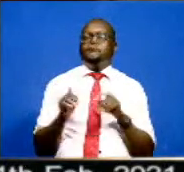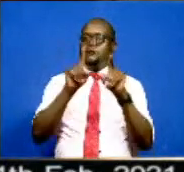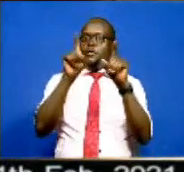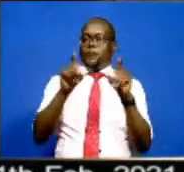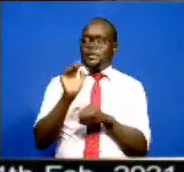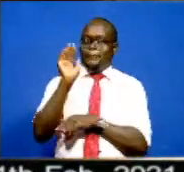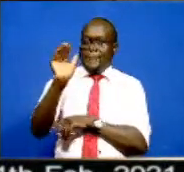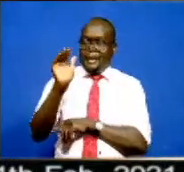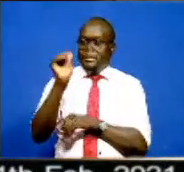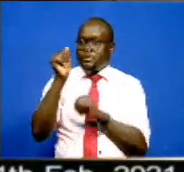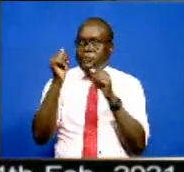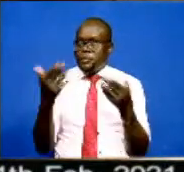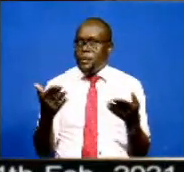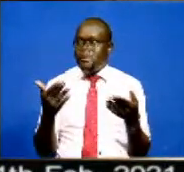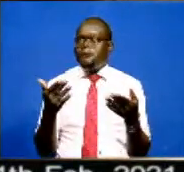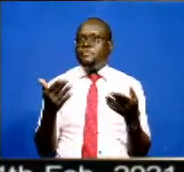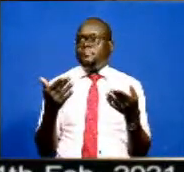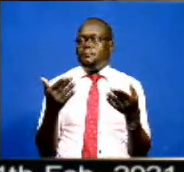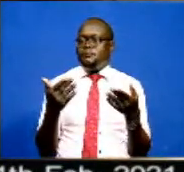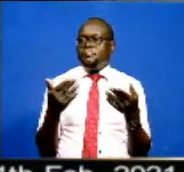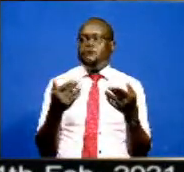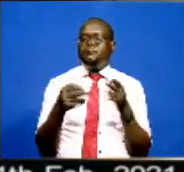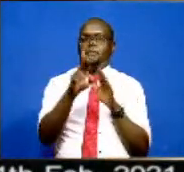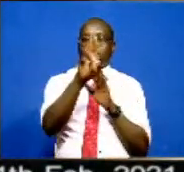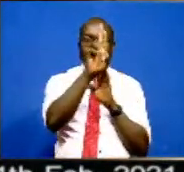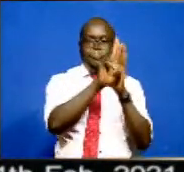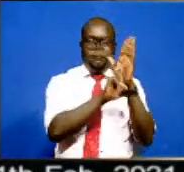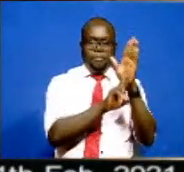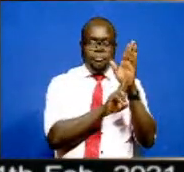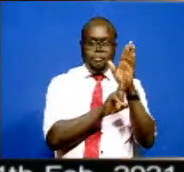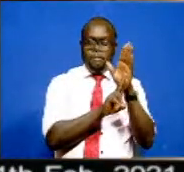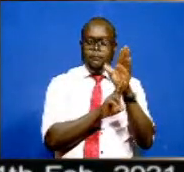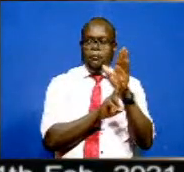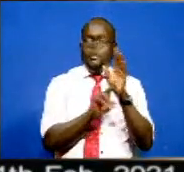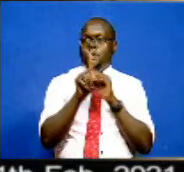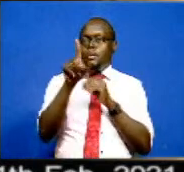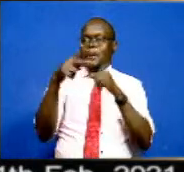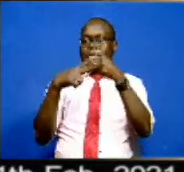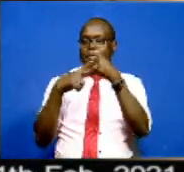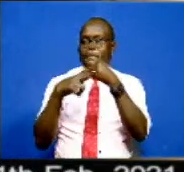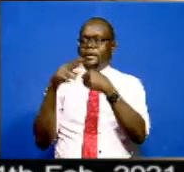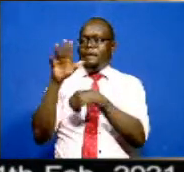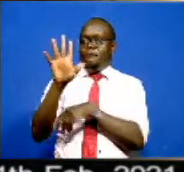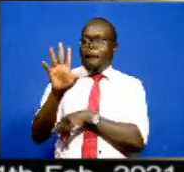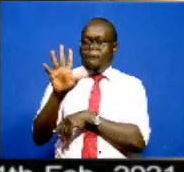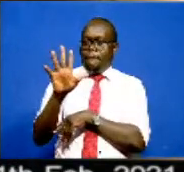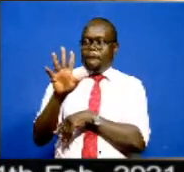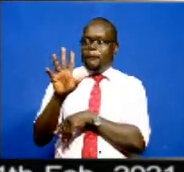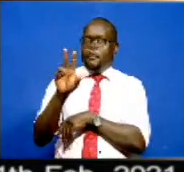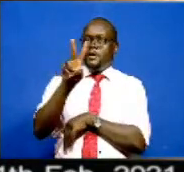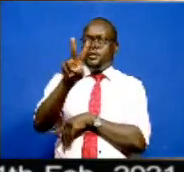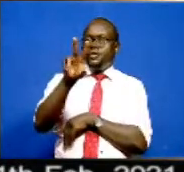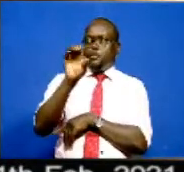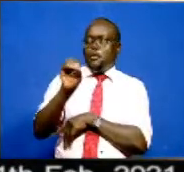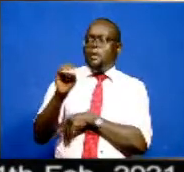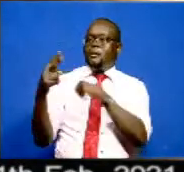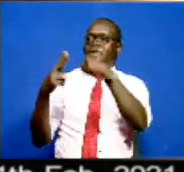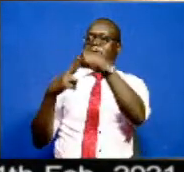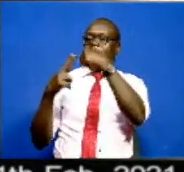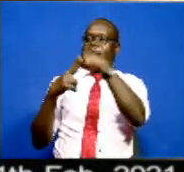question, which is that pursuant to the provision of Standing Order 175 and